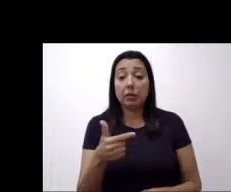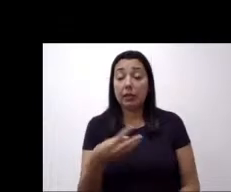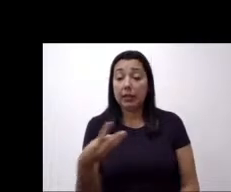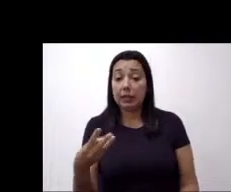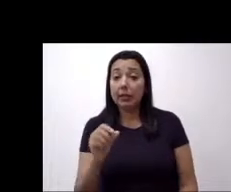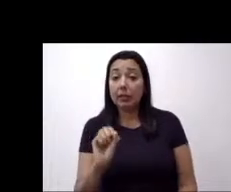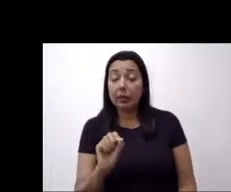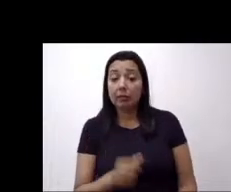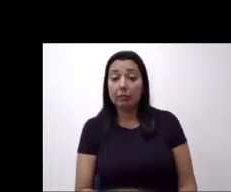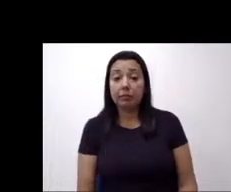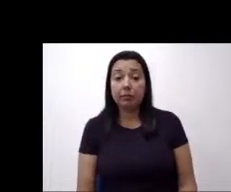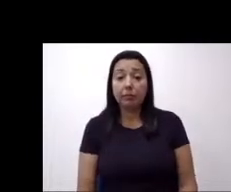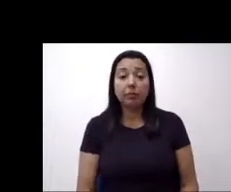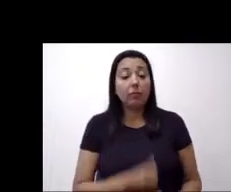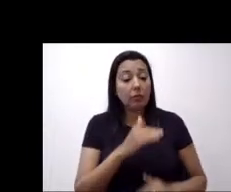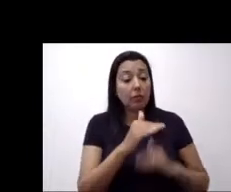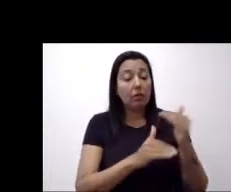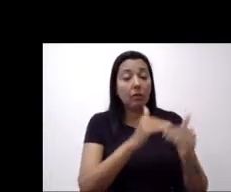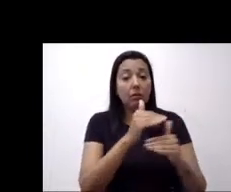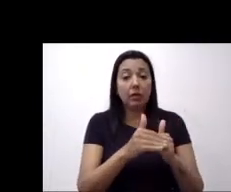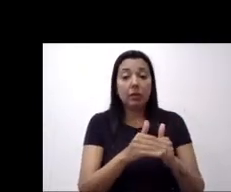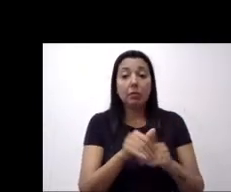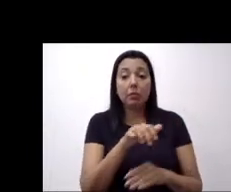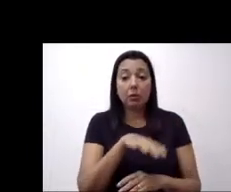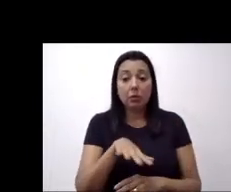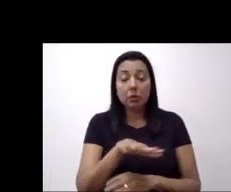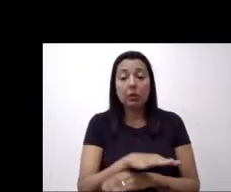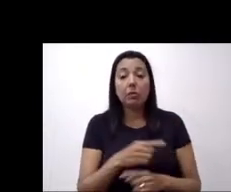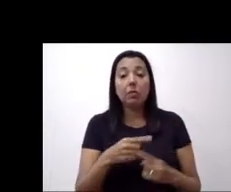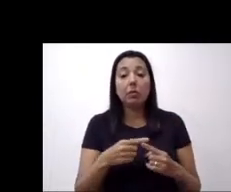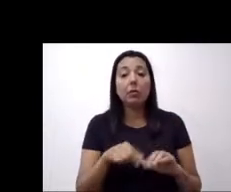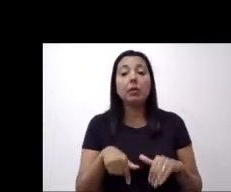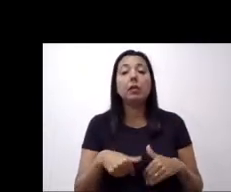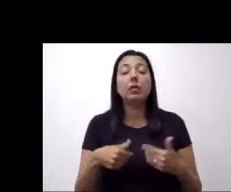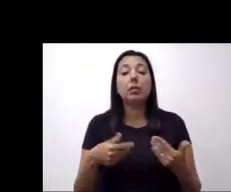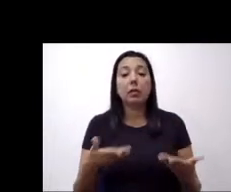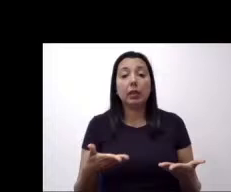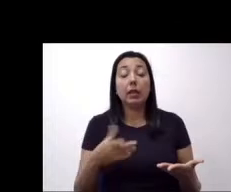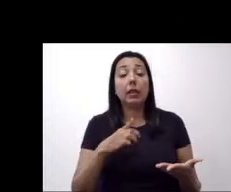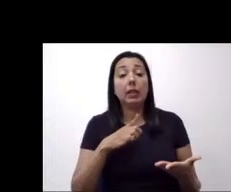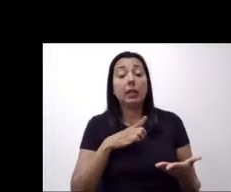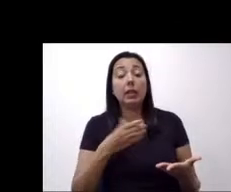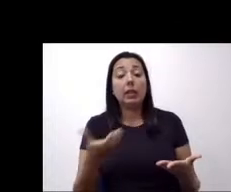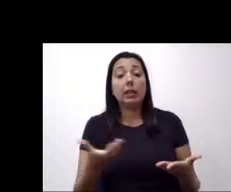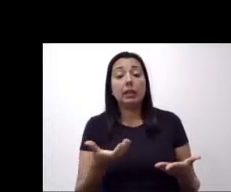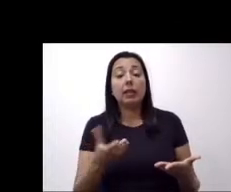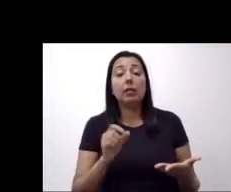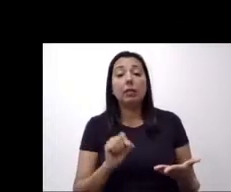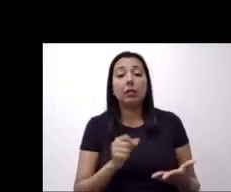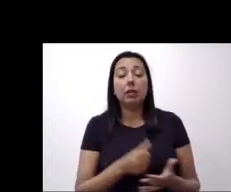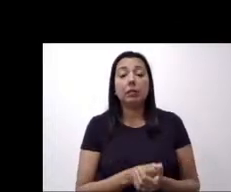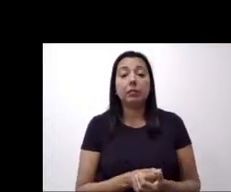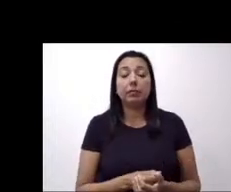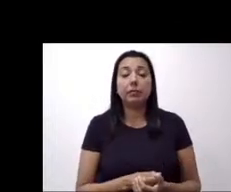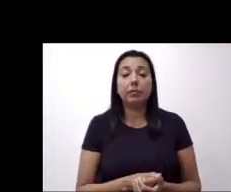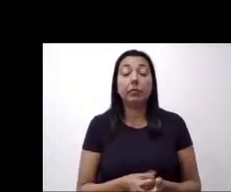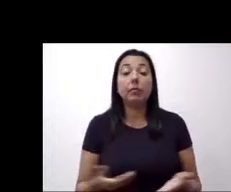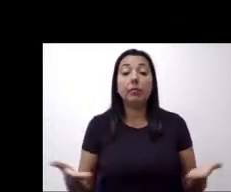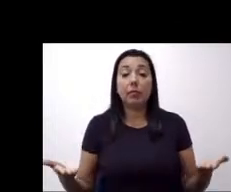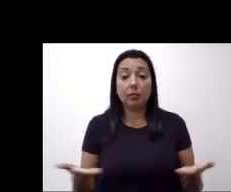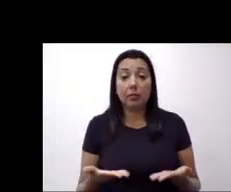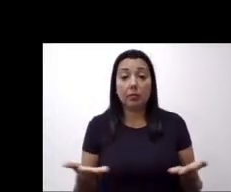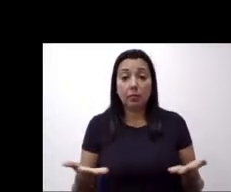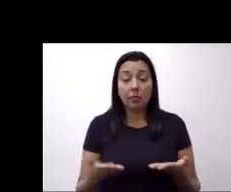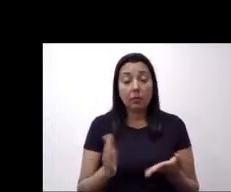the department, the director of the department. They tried to enroll at this time some company,